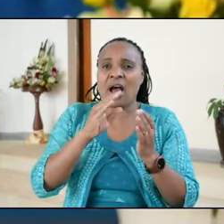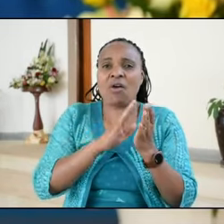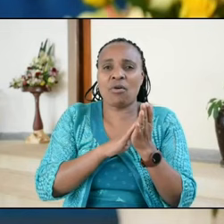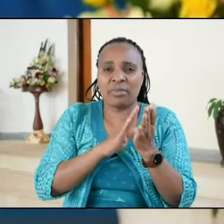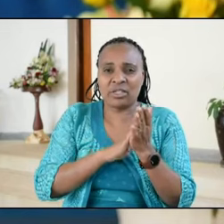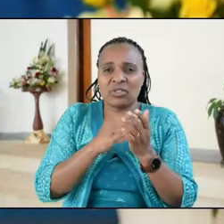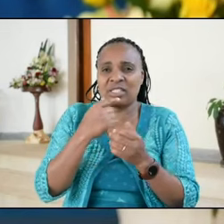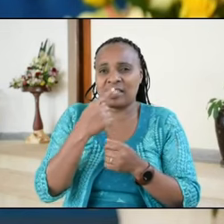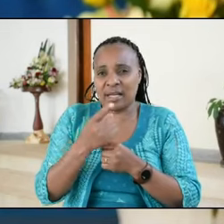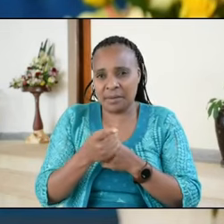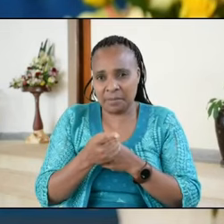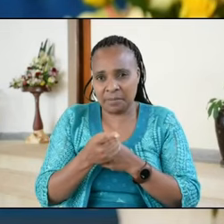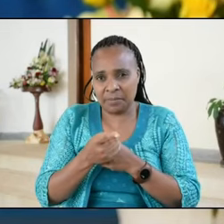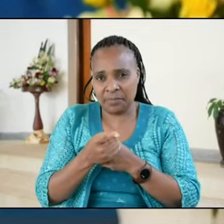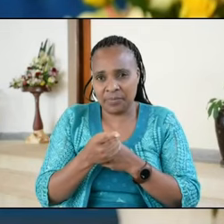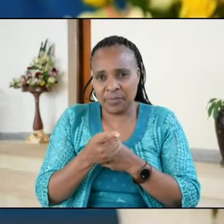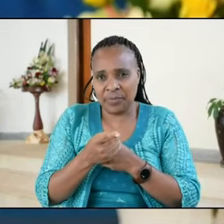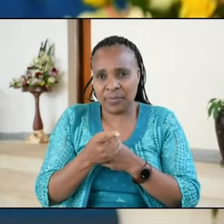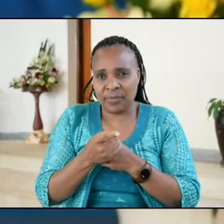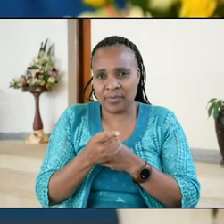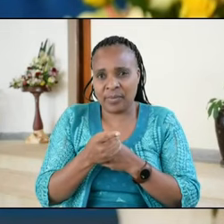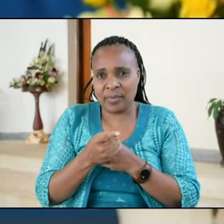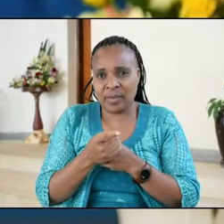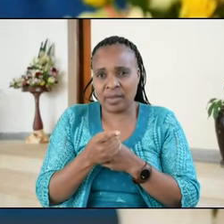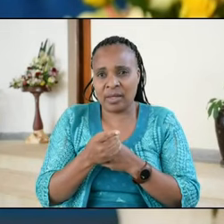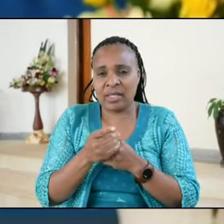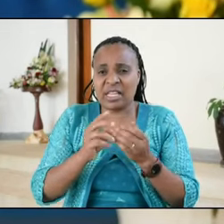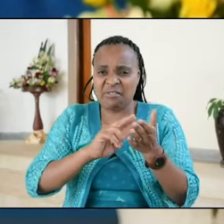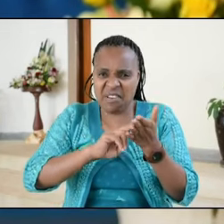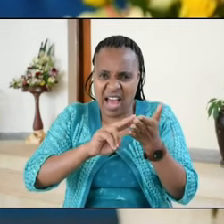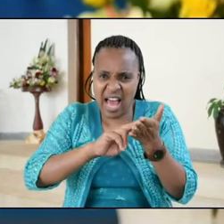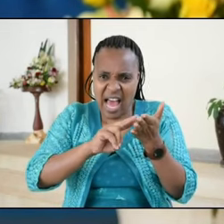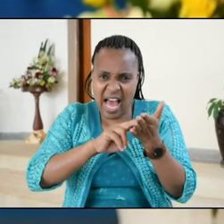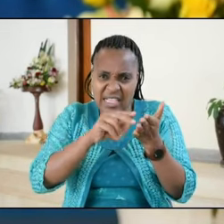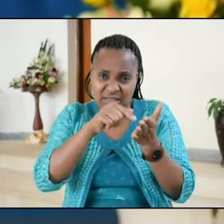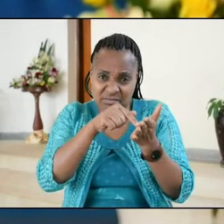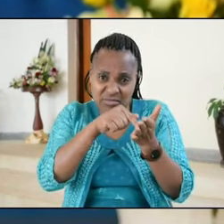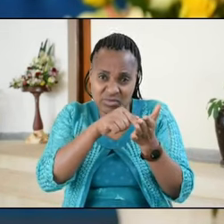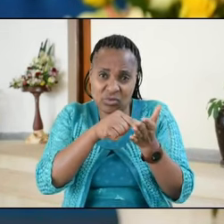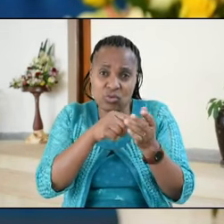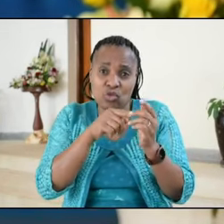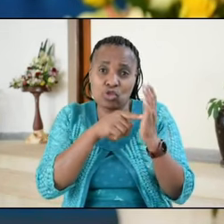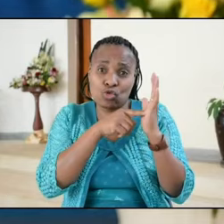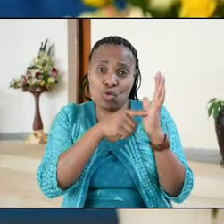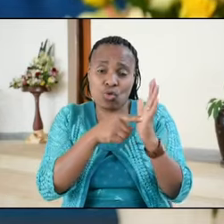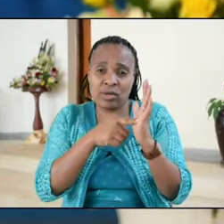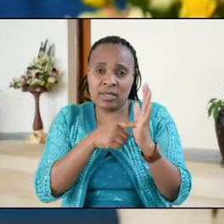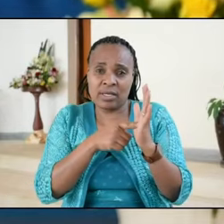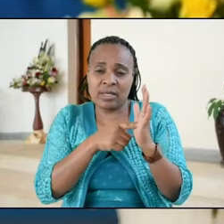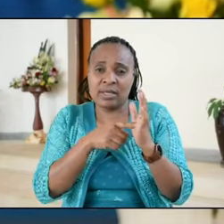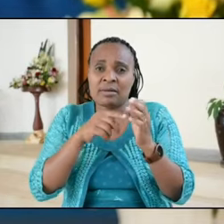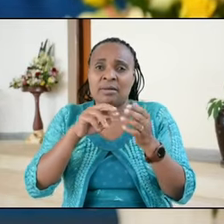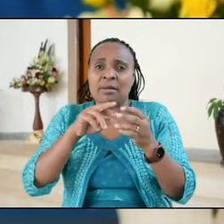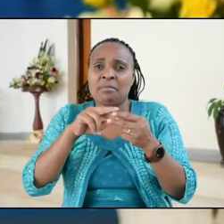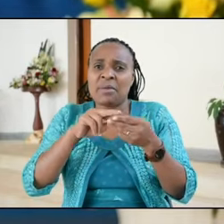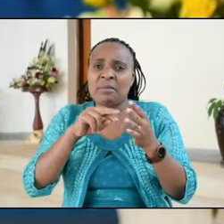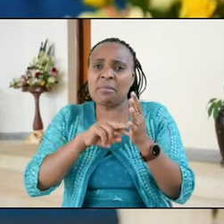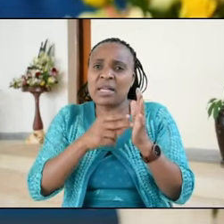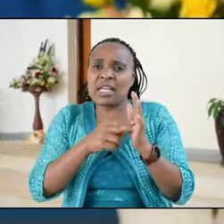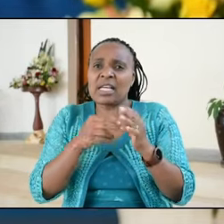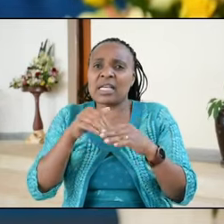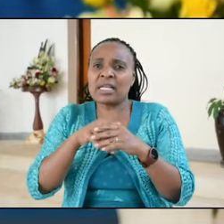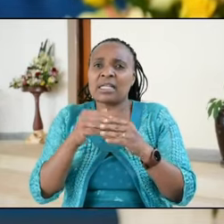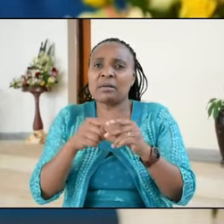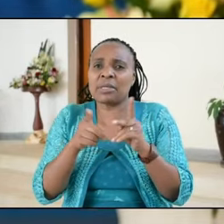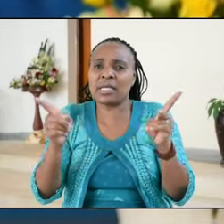commentary saying the text that you have just illustrated, in the beginning was the Word, and the